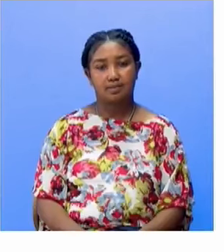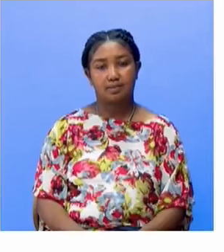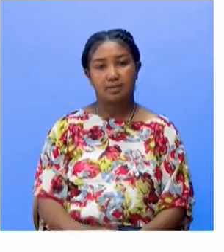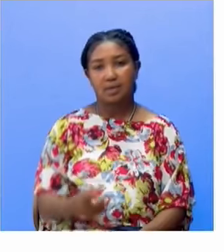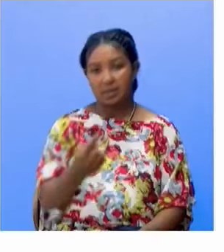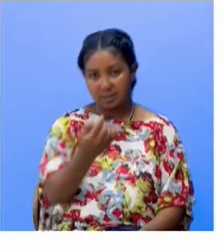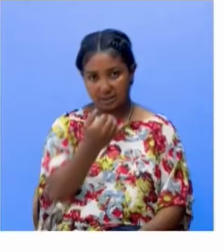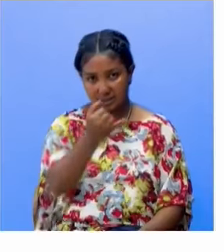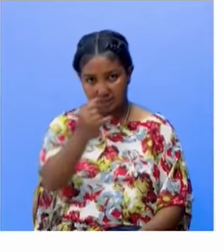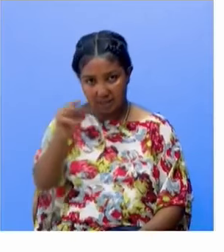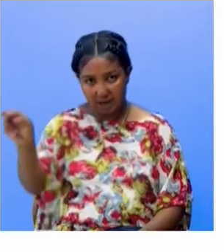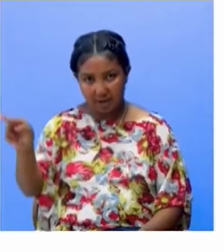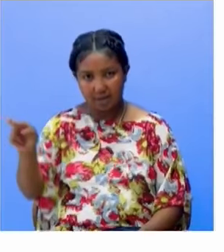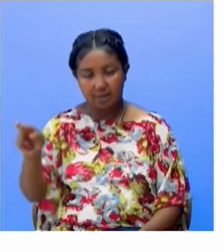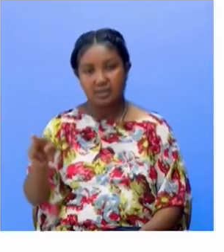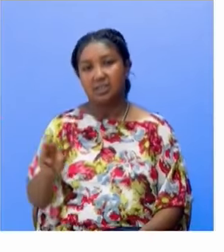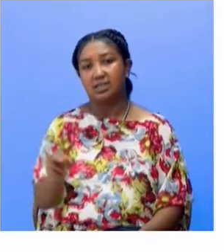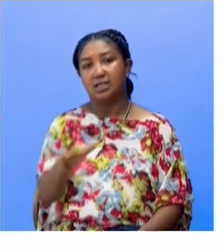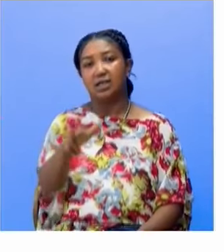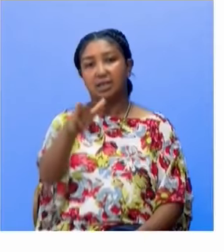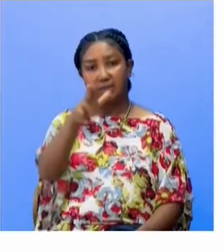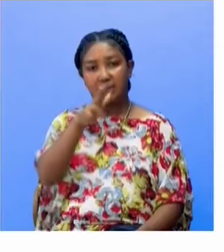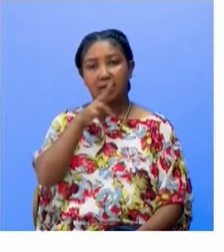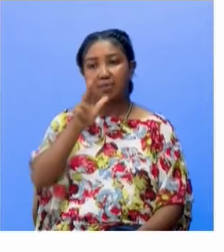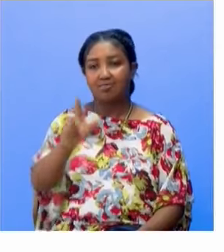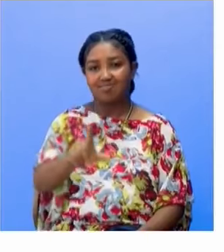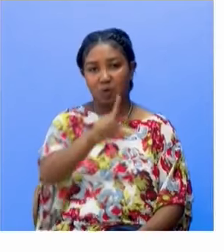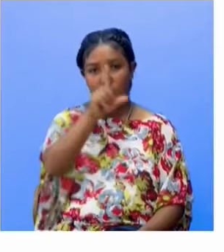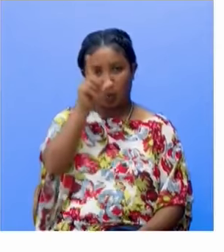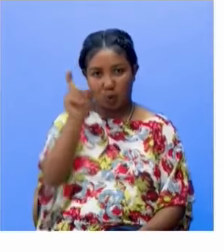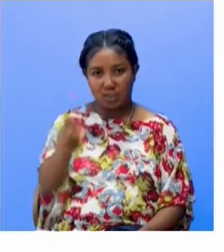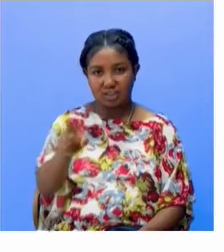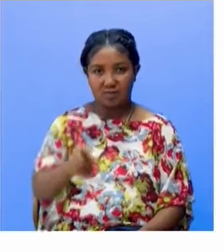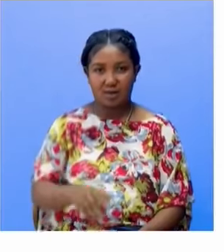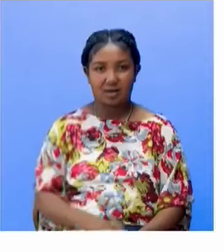their dinner?